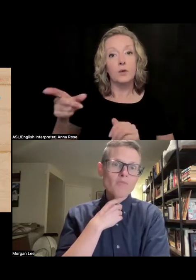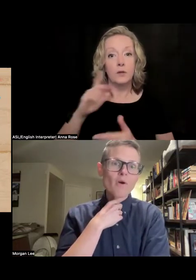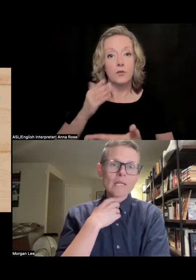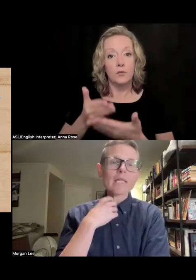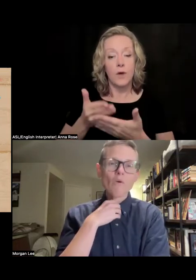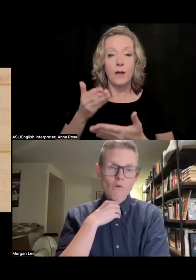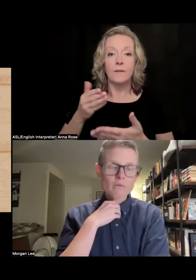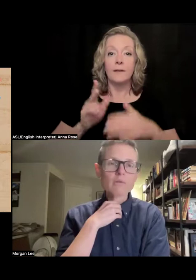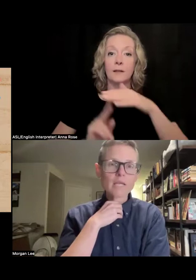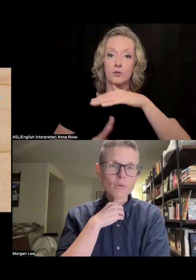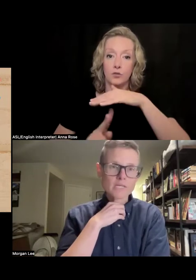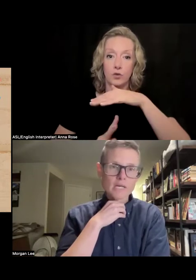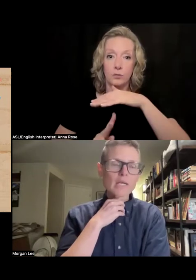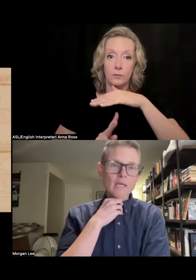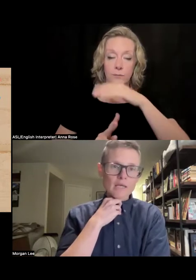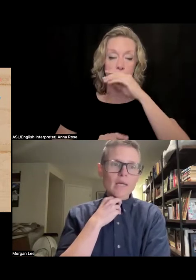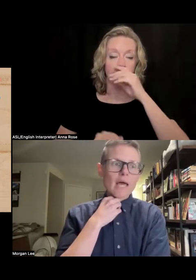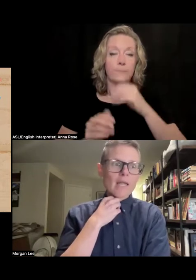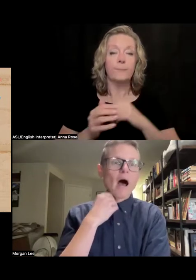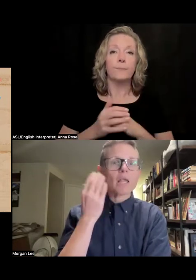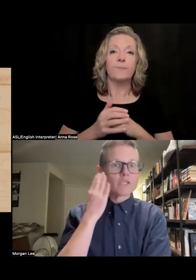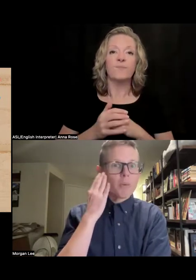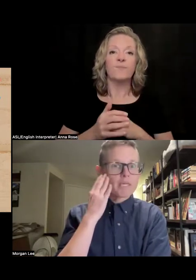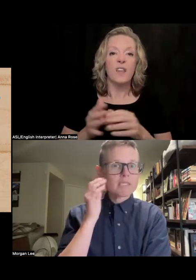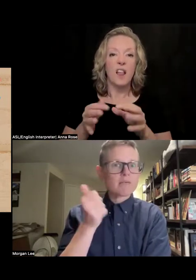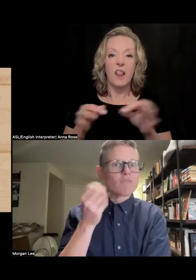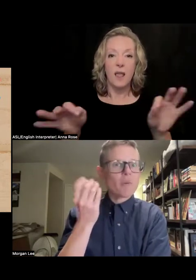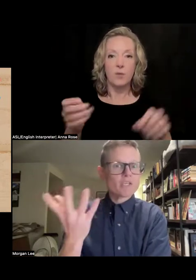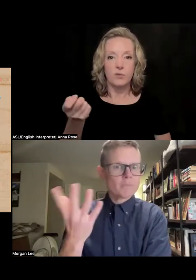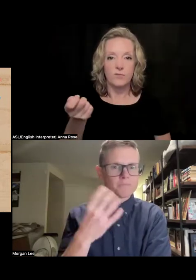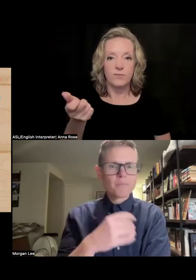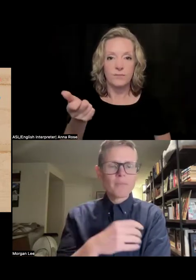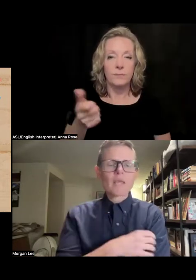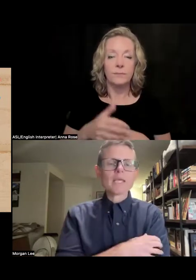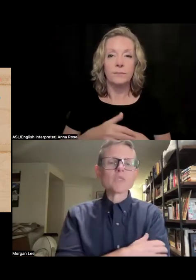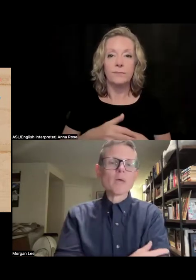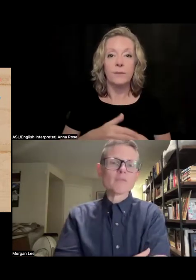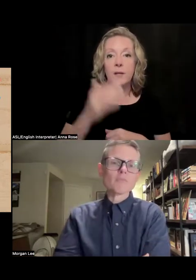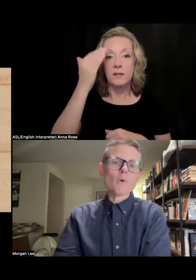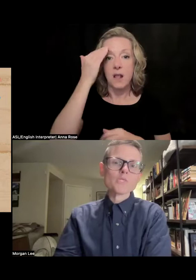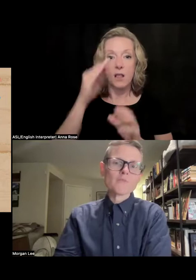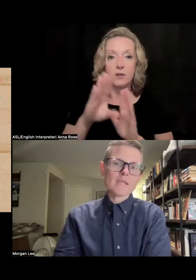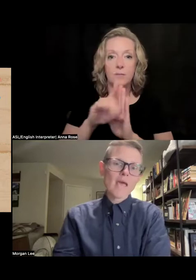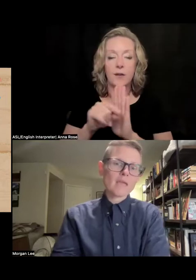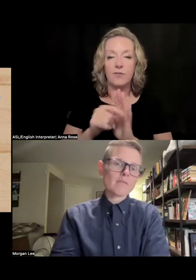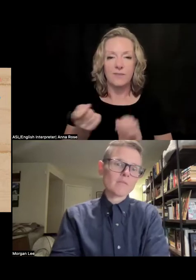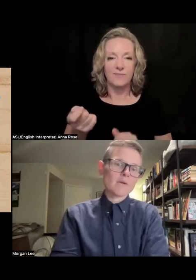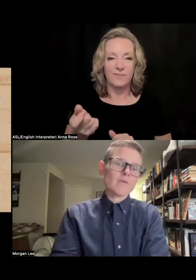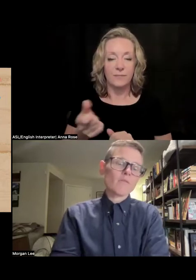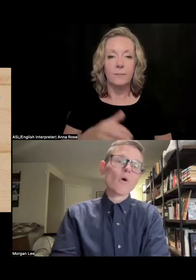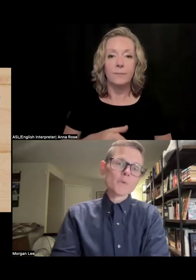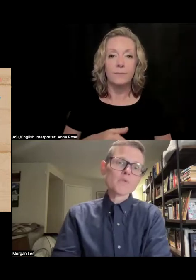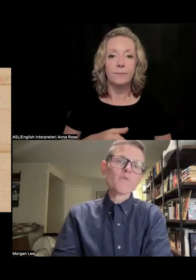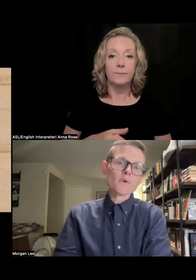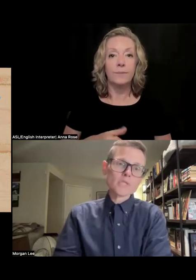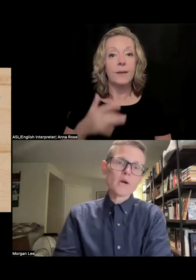out with very little linguistically and knowledge-based information. He spent most of the day,